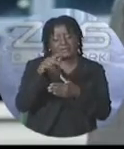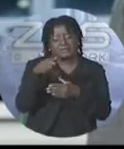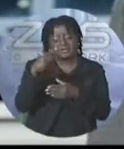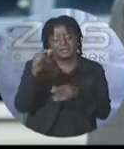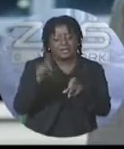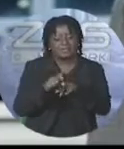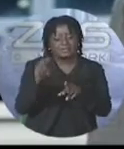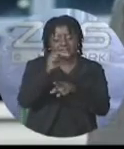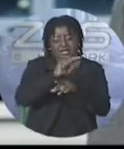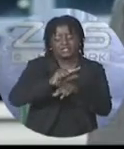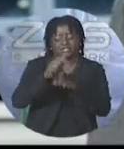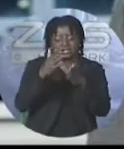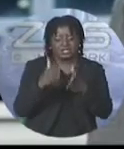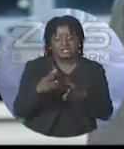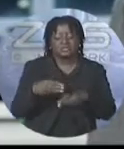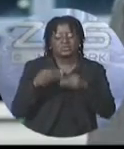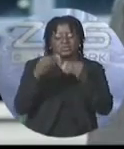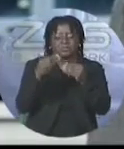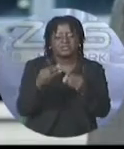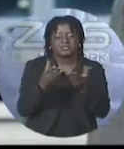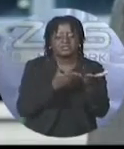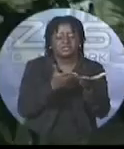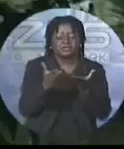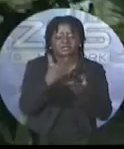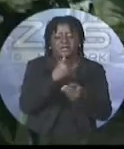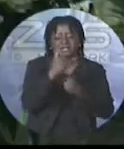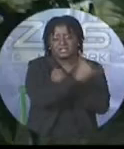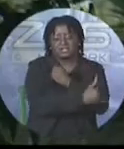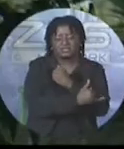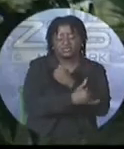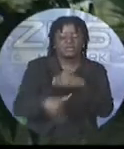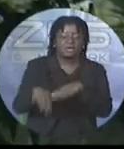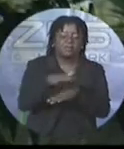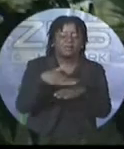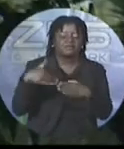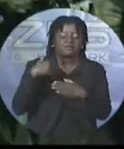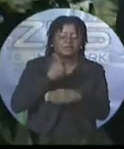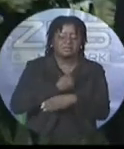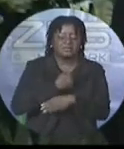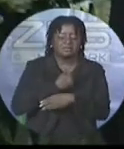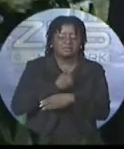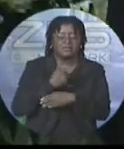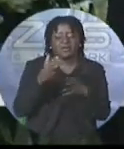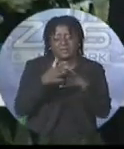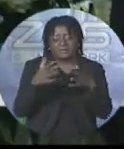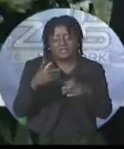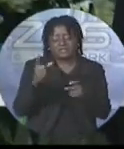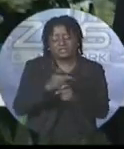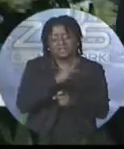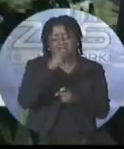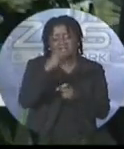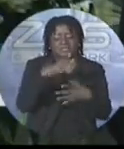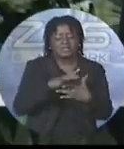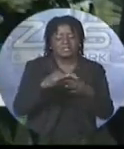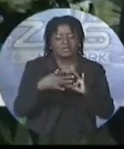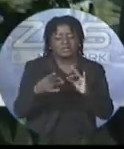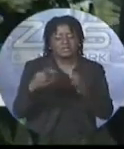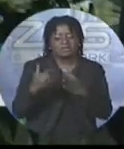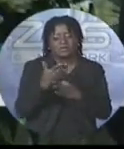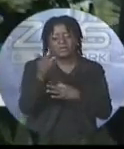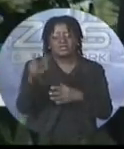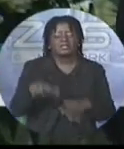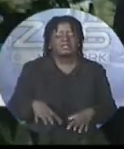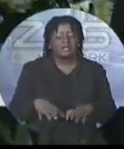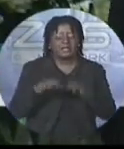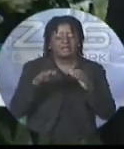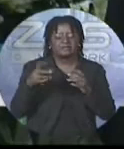nationalist who put service and country above self. He was a major success story. Throughout his life, he did this nation